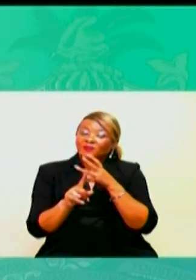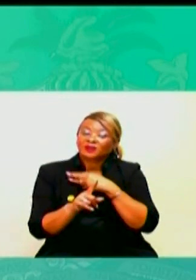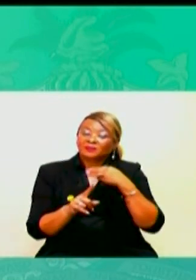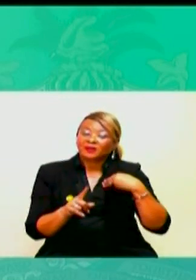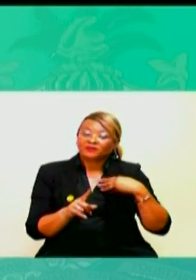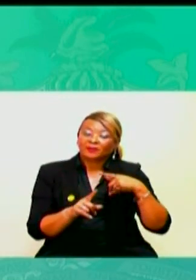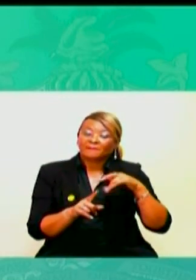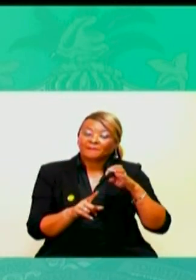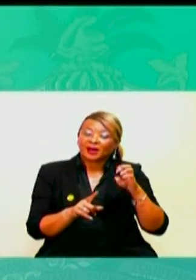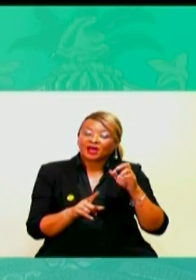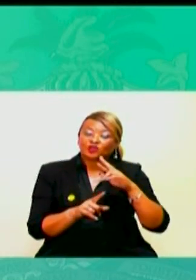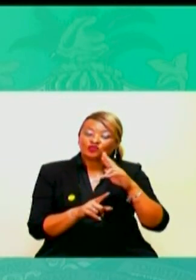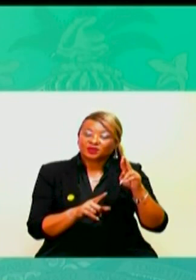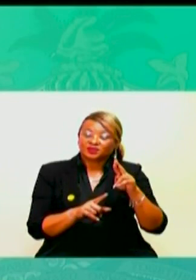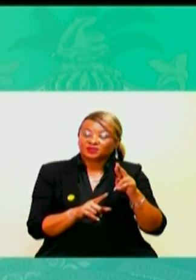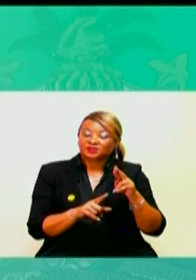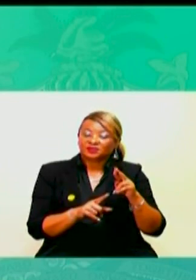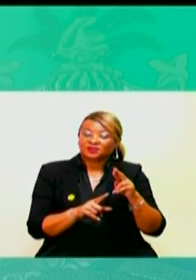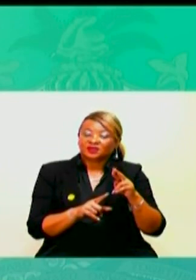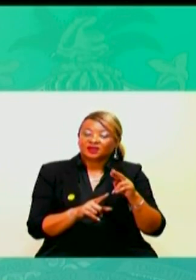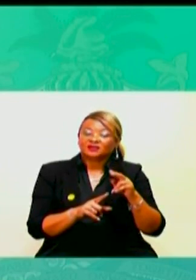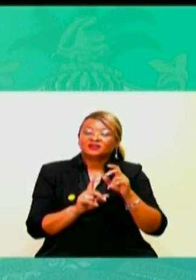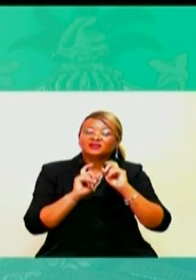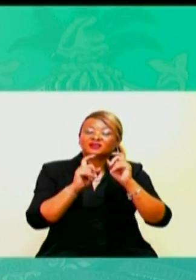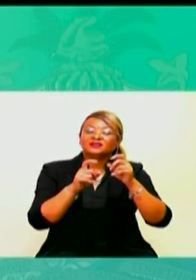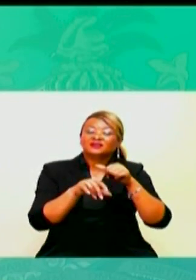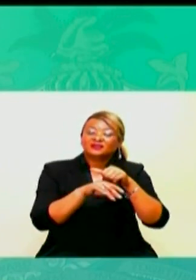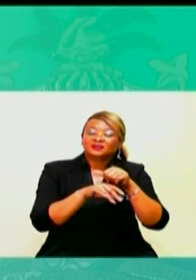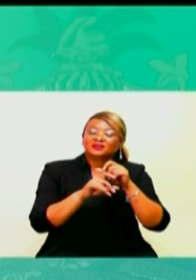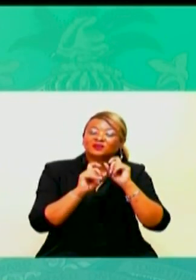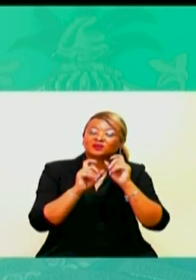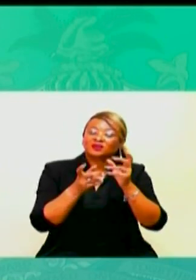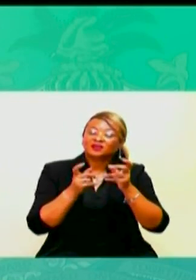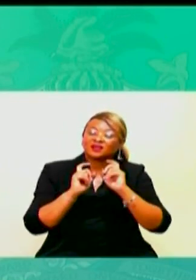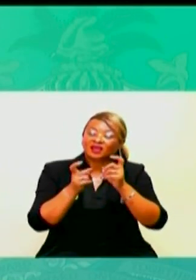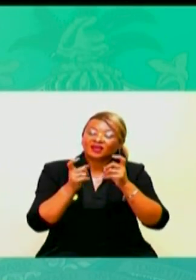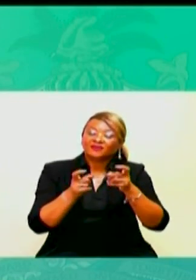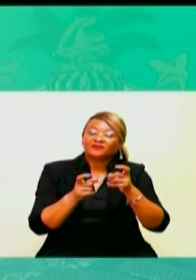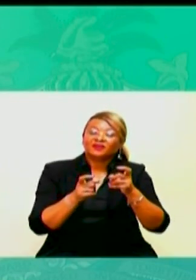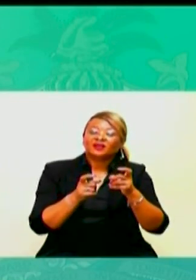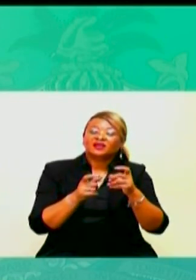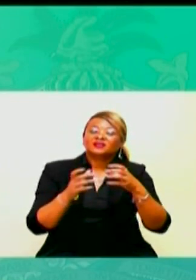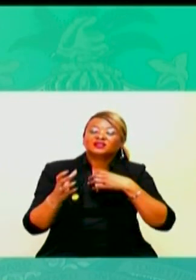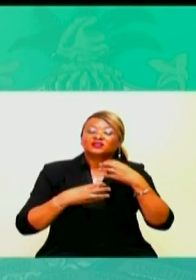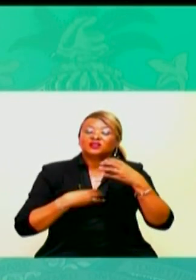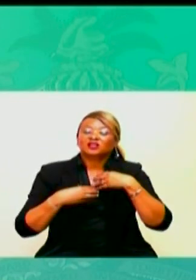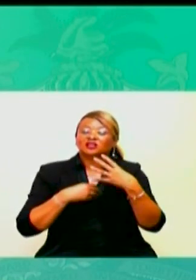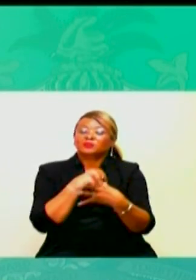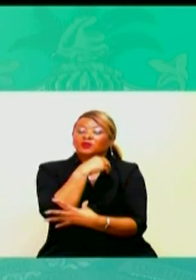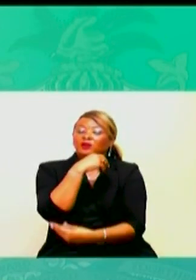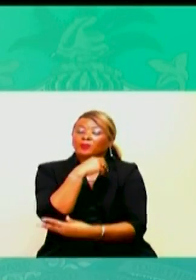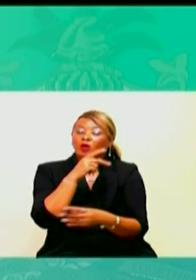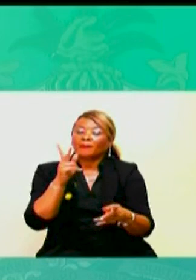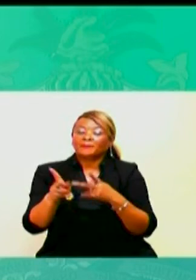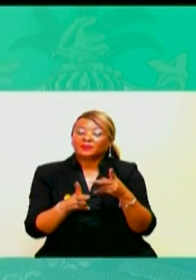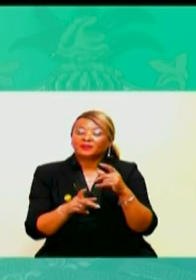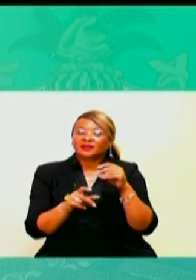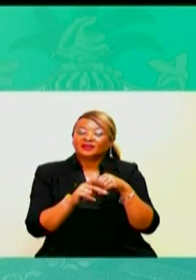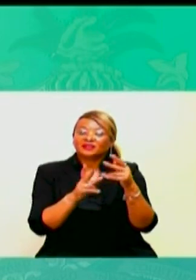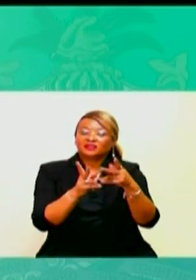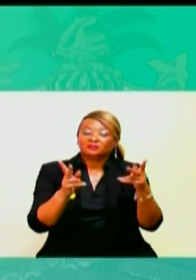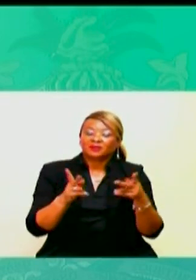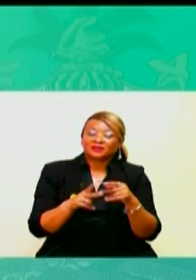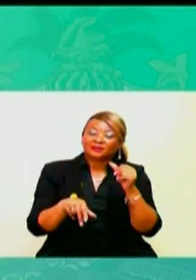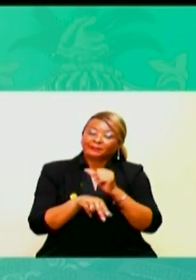Pine Ridge as he conveyed the concerns of the poor people or the Bahamian people in this place. They bang